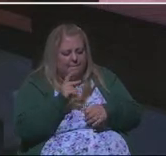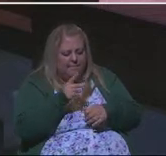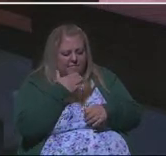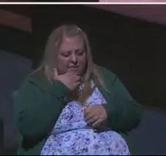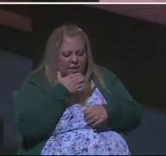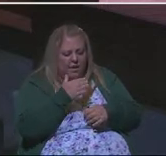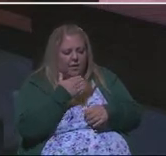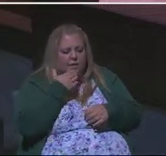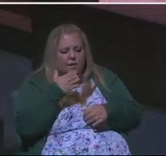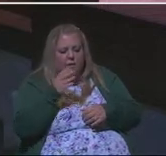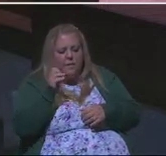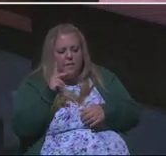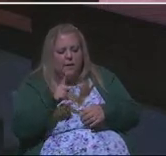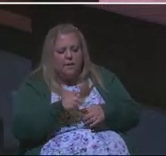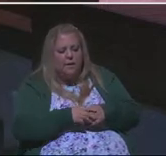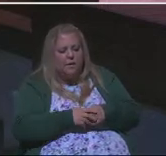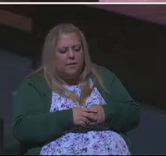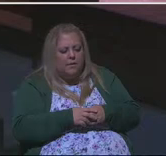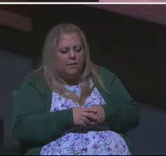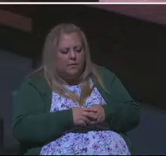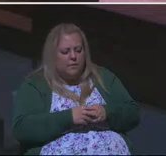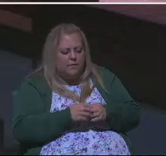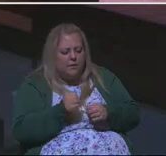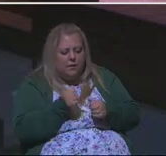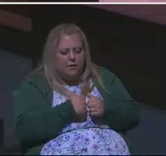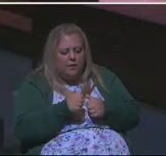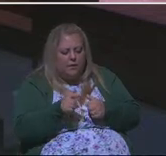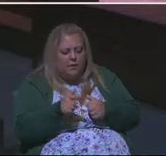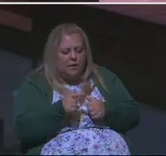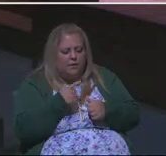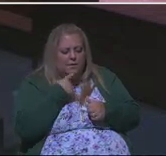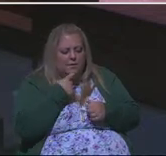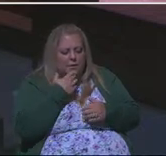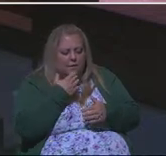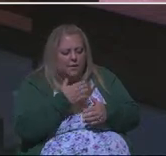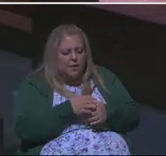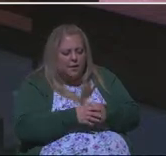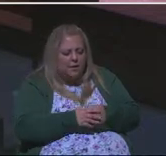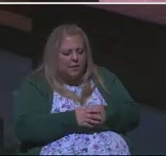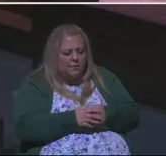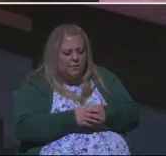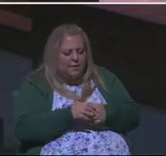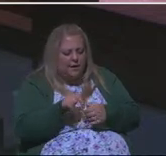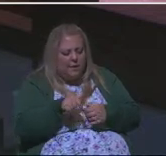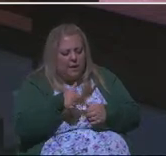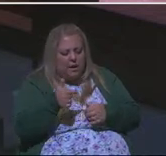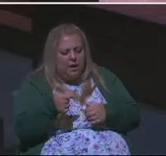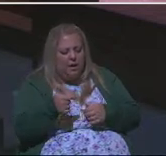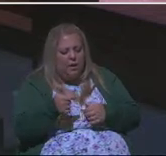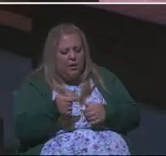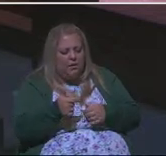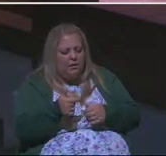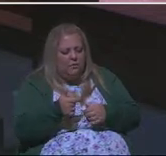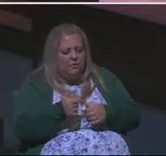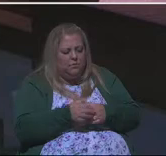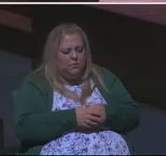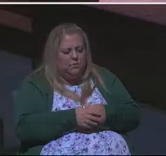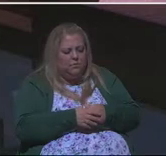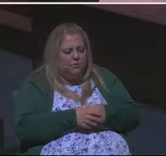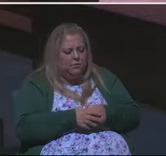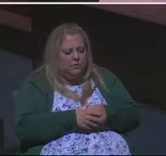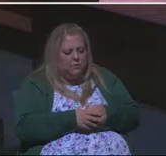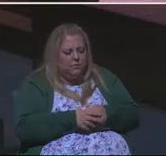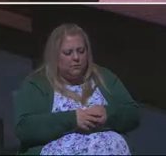the back. Thank you. Someone else while we wait, just thank you, sir. Anyone else while we wait just another moment? Anyone else in the